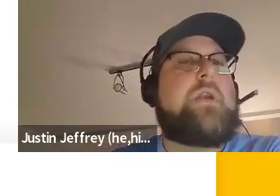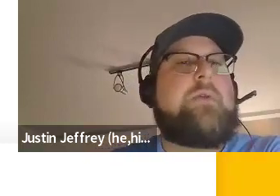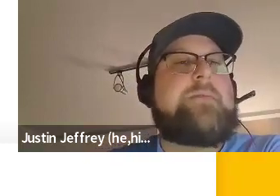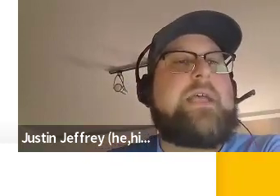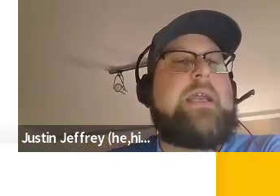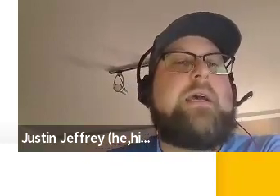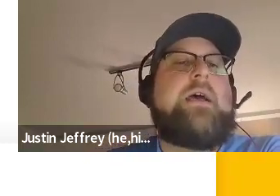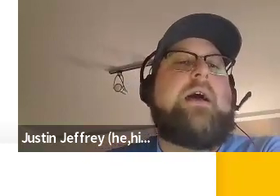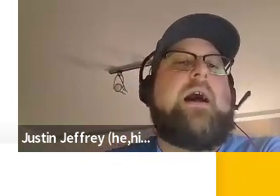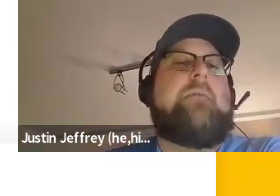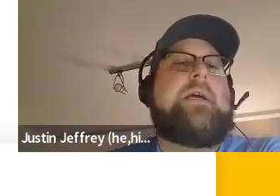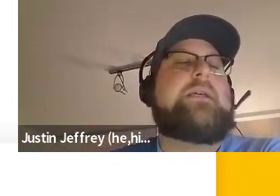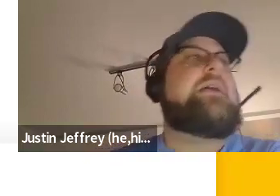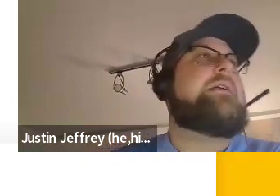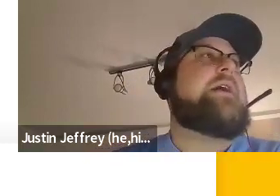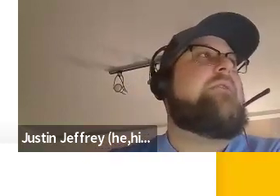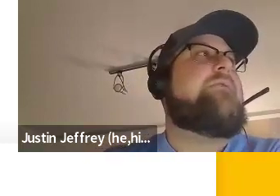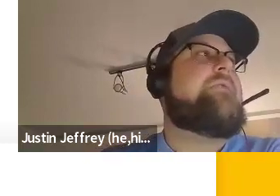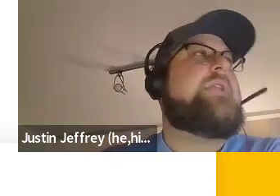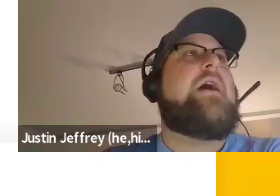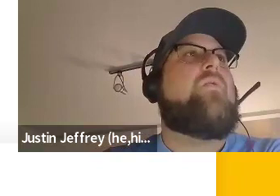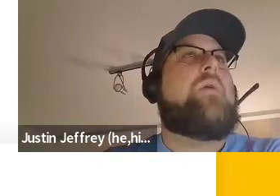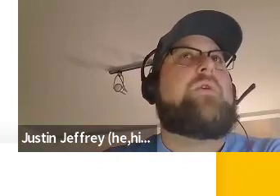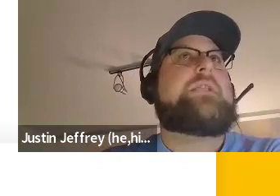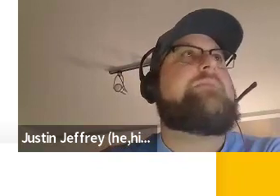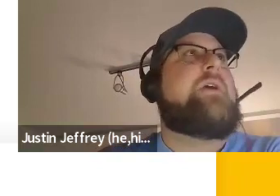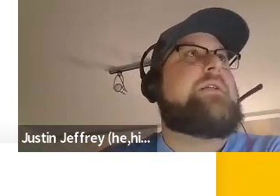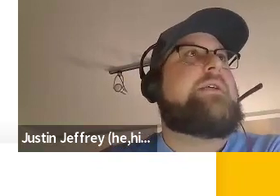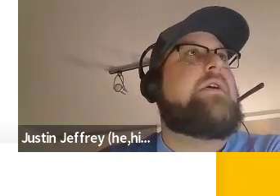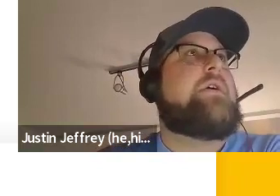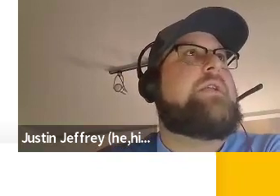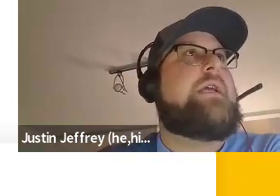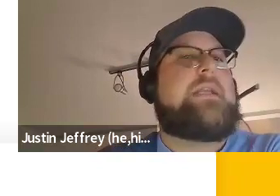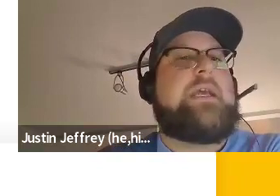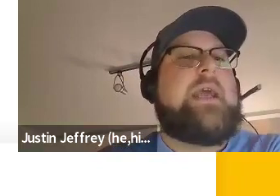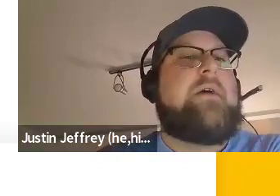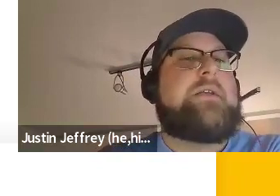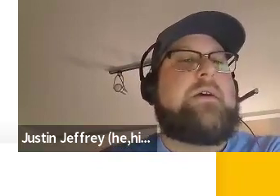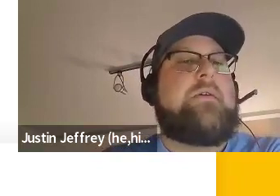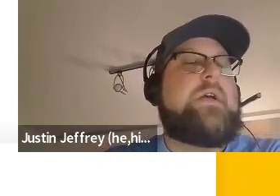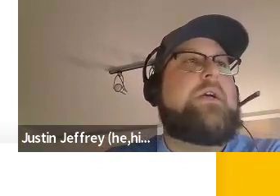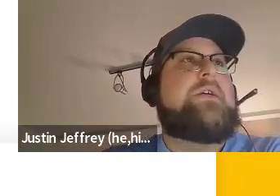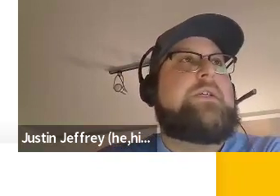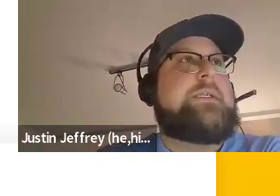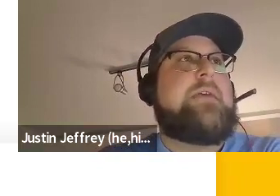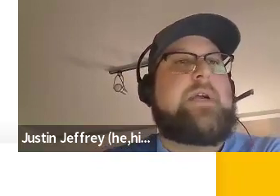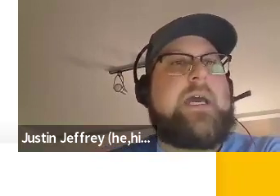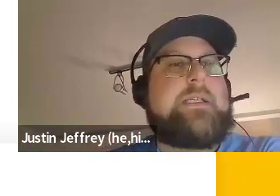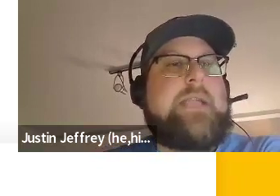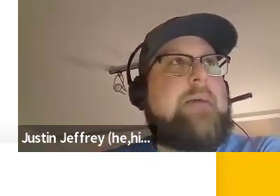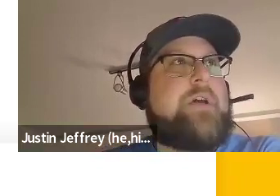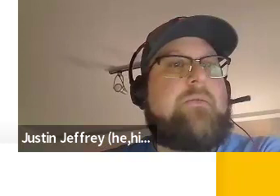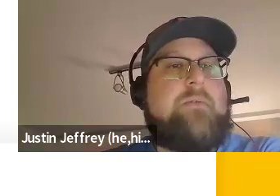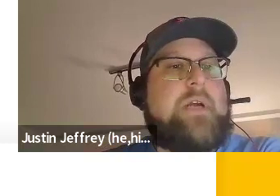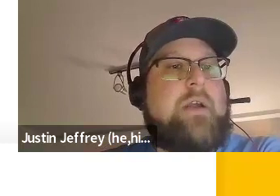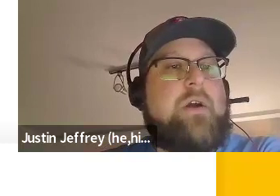Homeless Authority website, it's going to kind of lay out what we're experiencing currently in King County. So just to give a kind